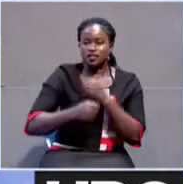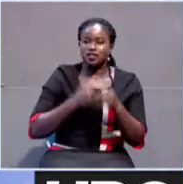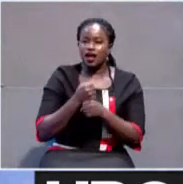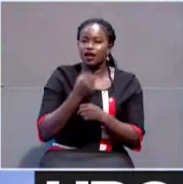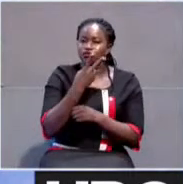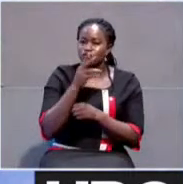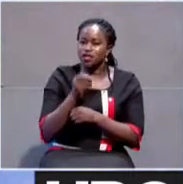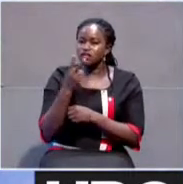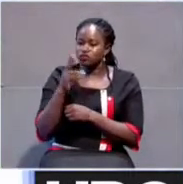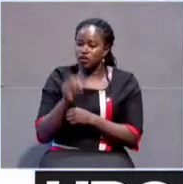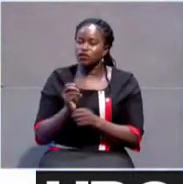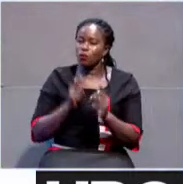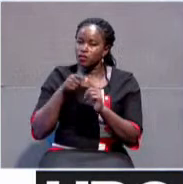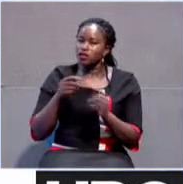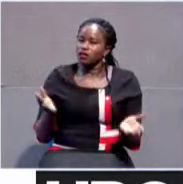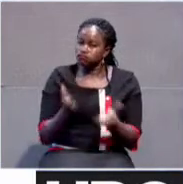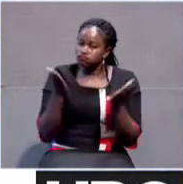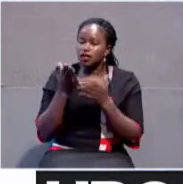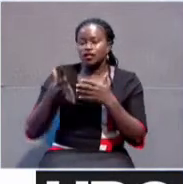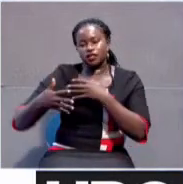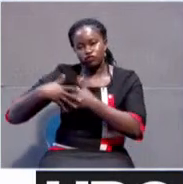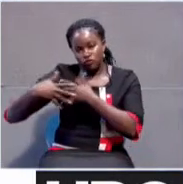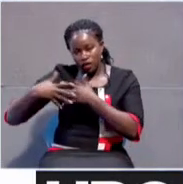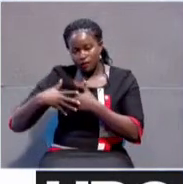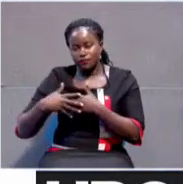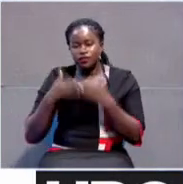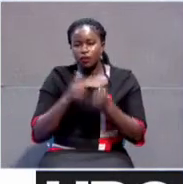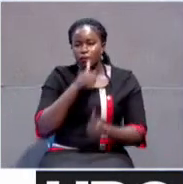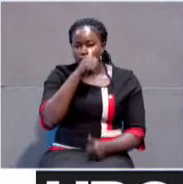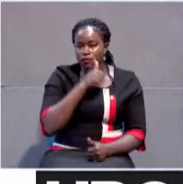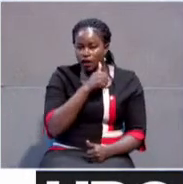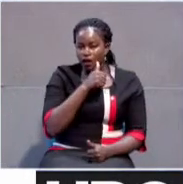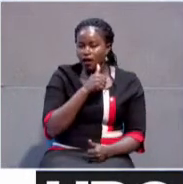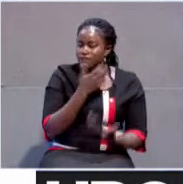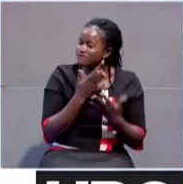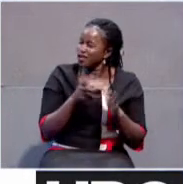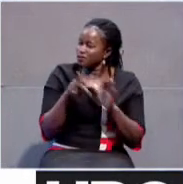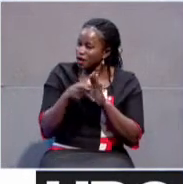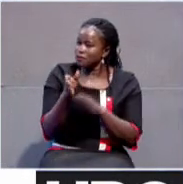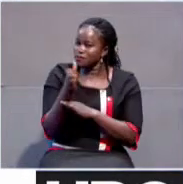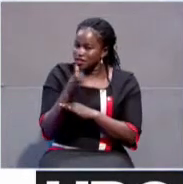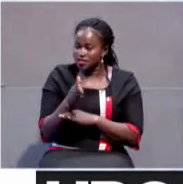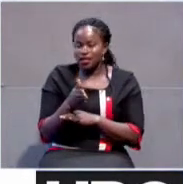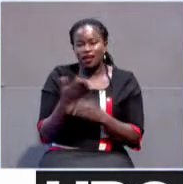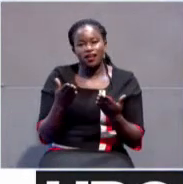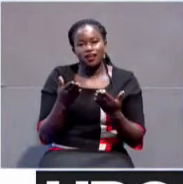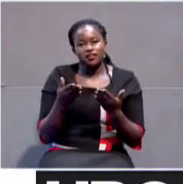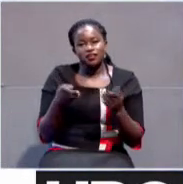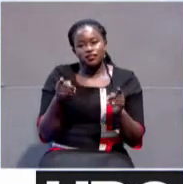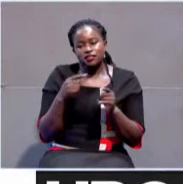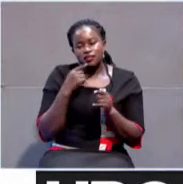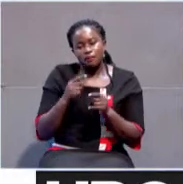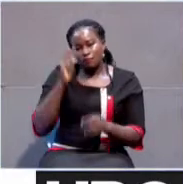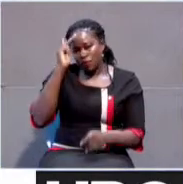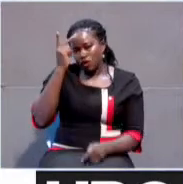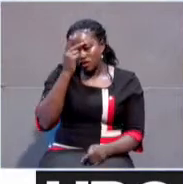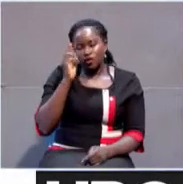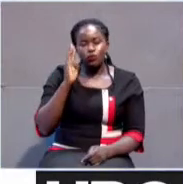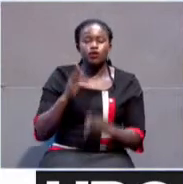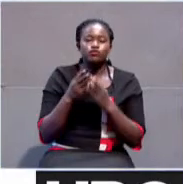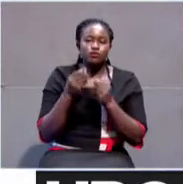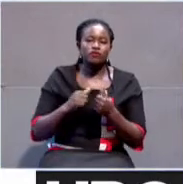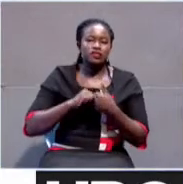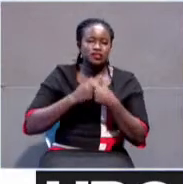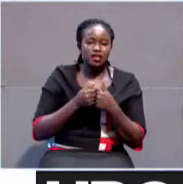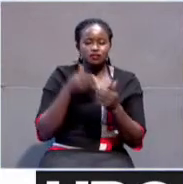2020 to promote industrialization. The Prime Minister, Dr. Akana Rugunda, unveiled the policy to address challenges that